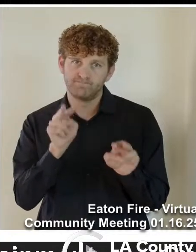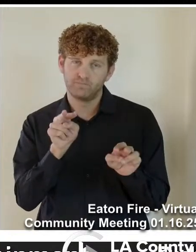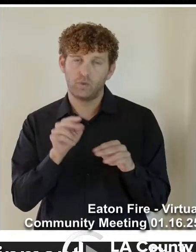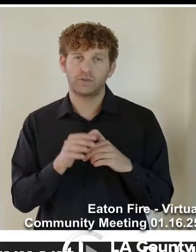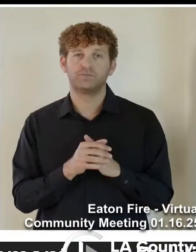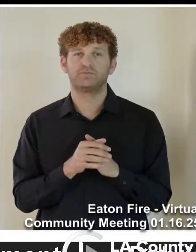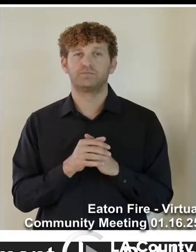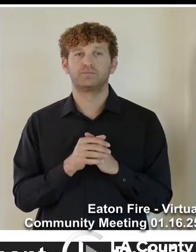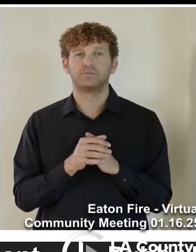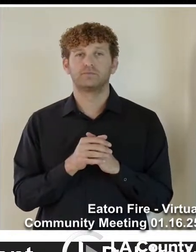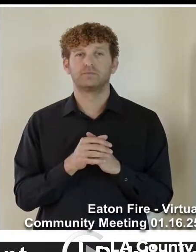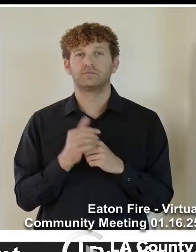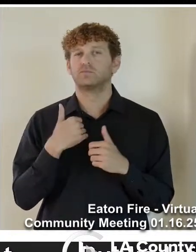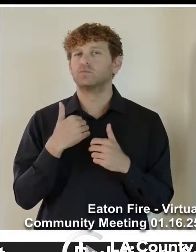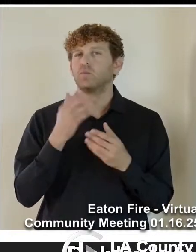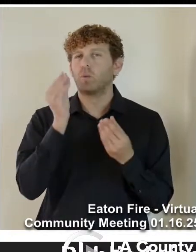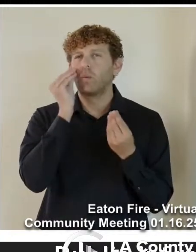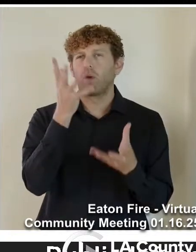you updated on that.